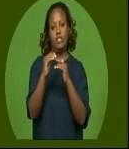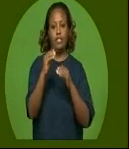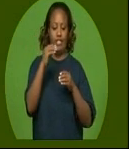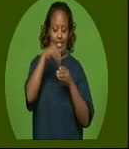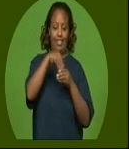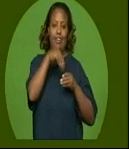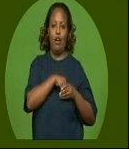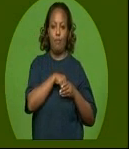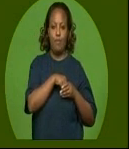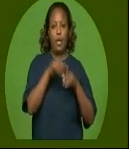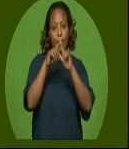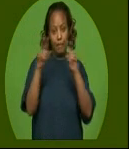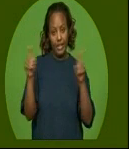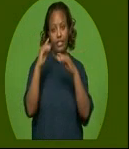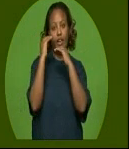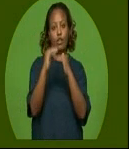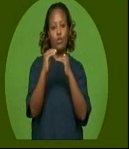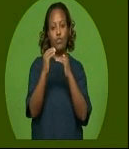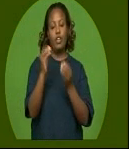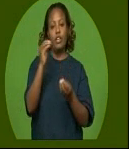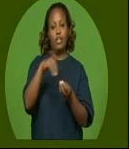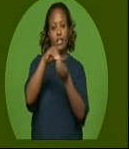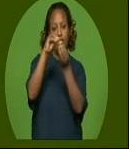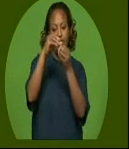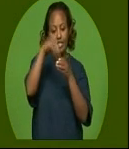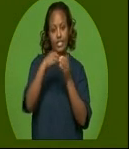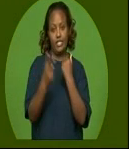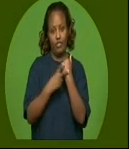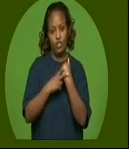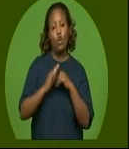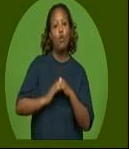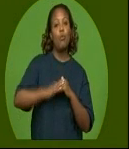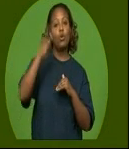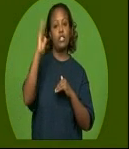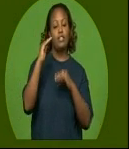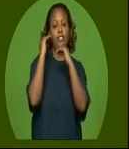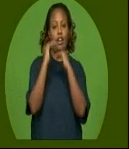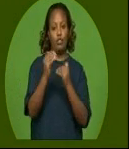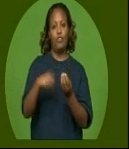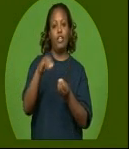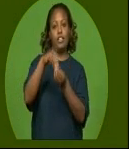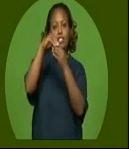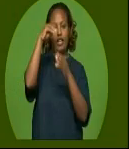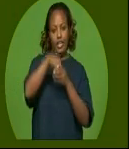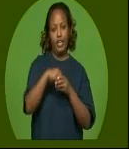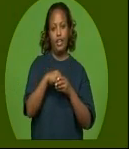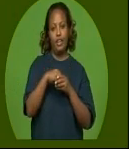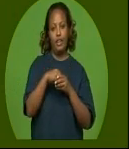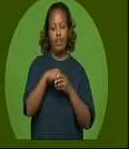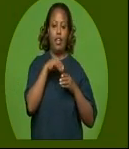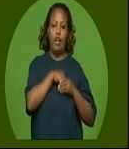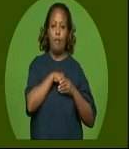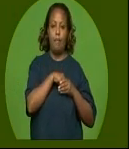in income, but the rate of increase in savings is more than the rate of increase